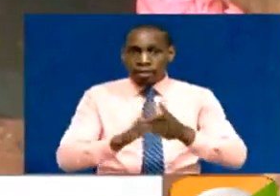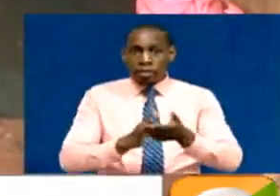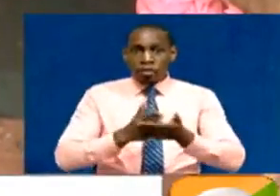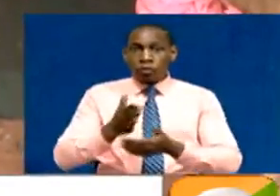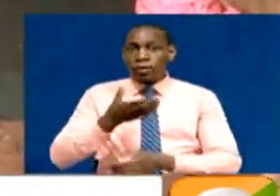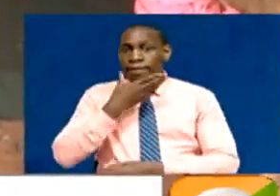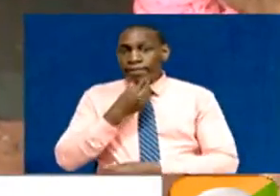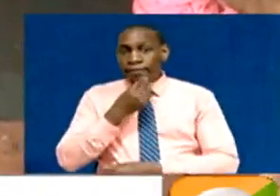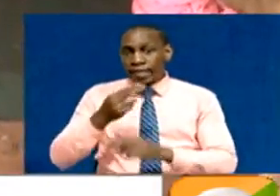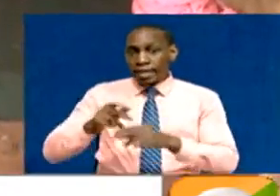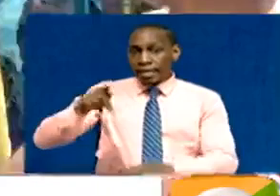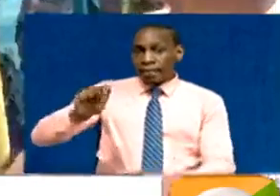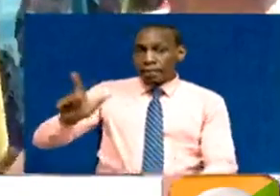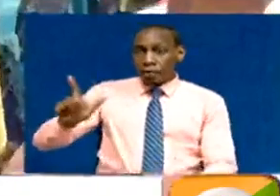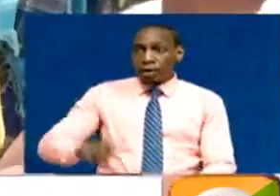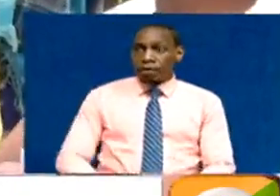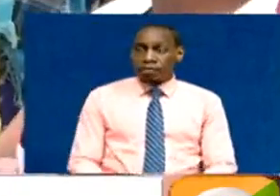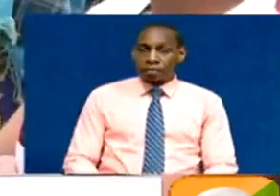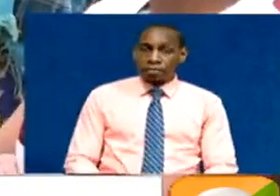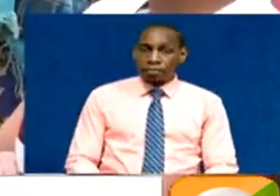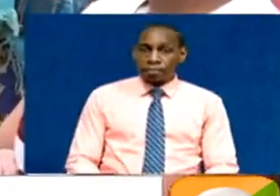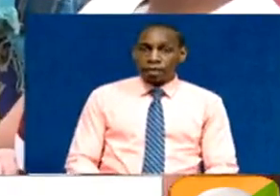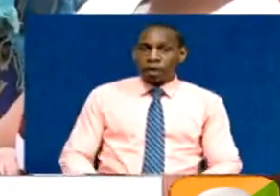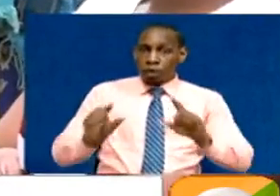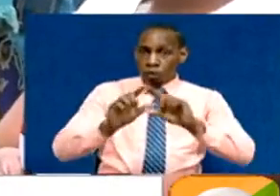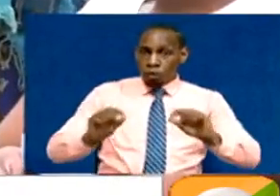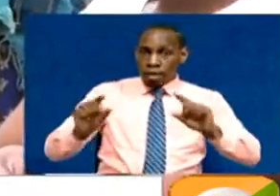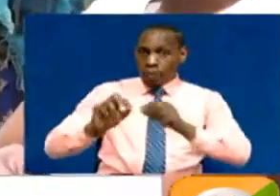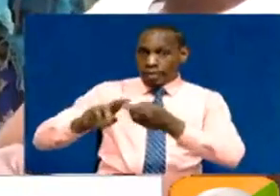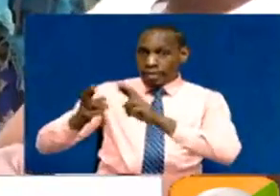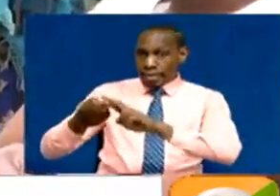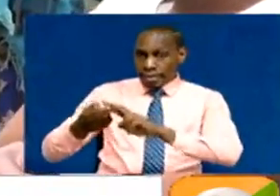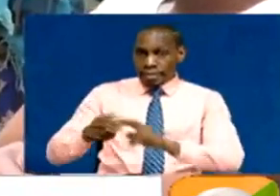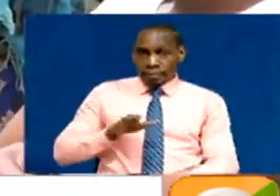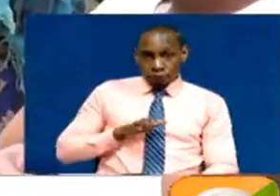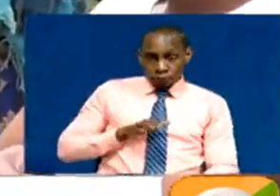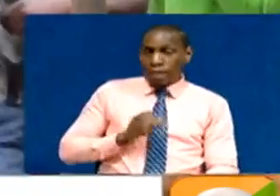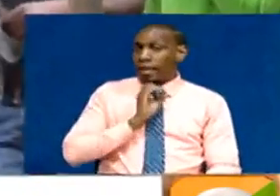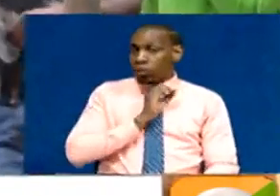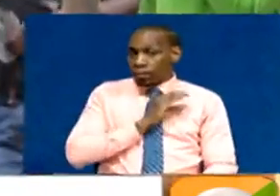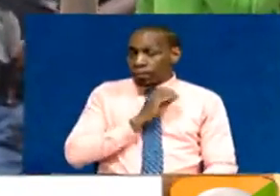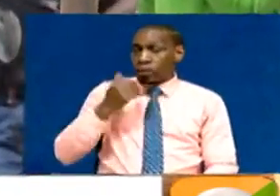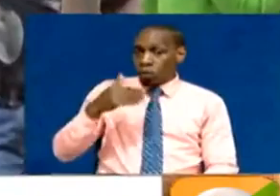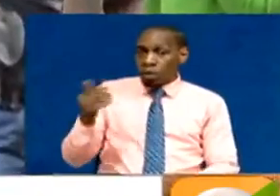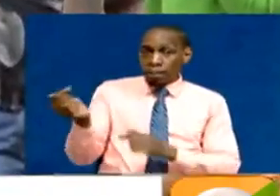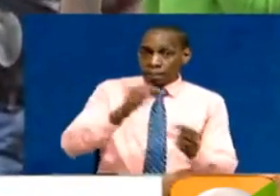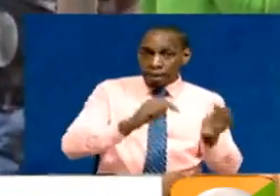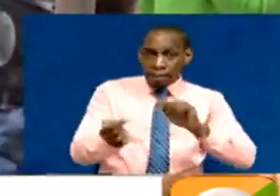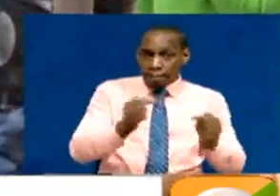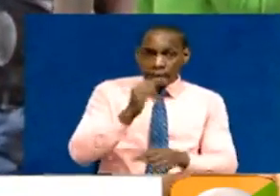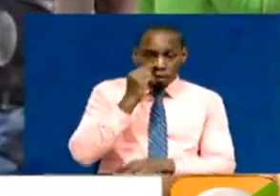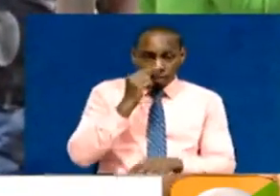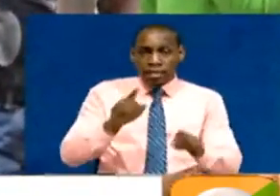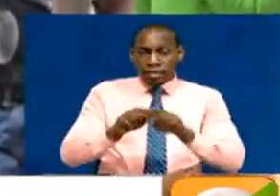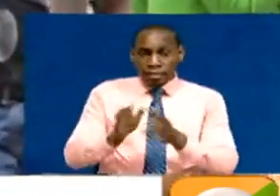hands of their father, Paul Murage. According to relatives, Modoni had complained of constant fights at home and